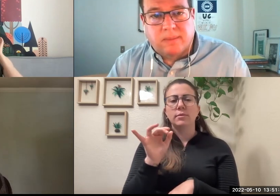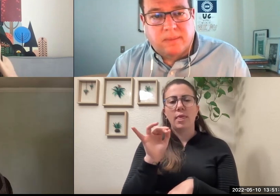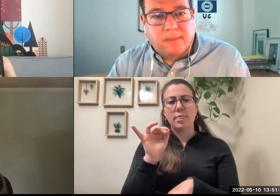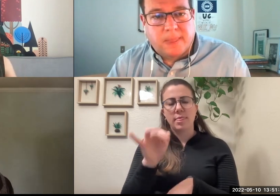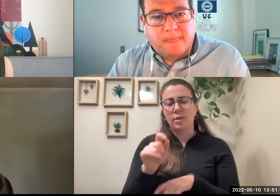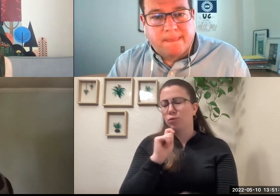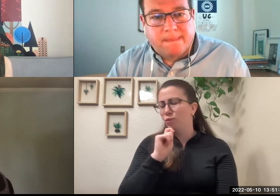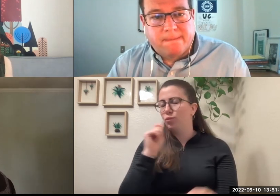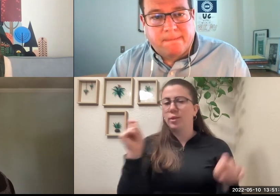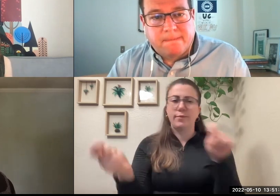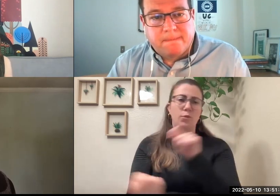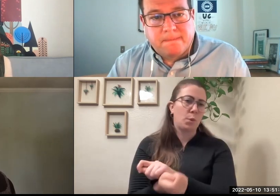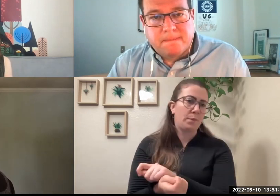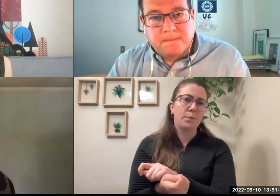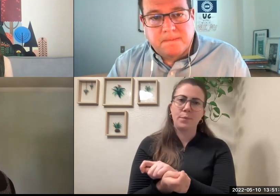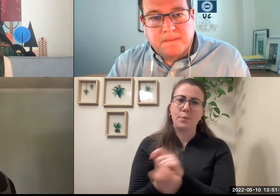movement.